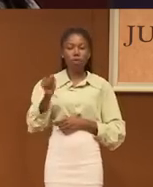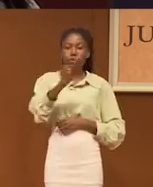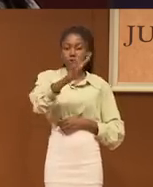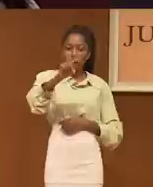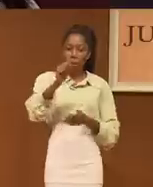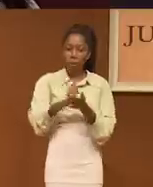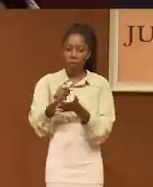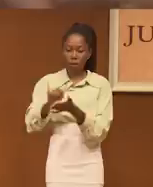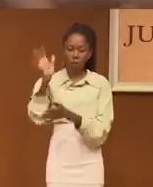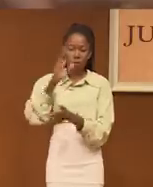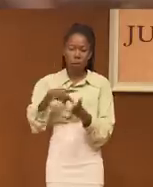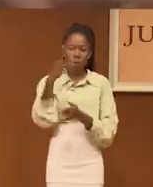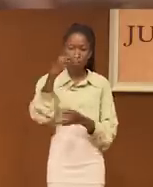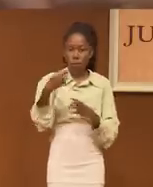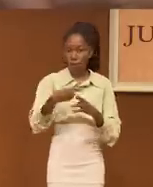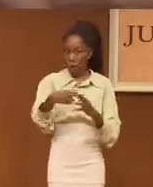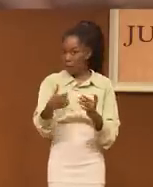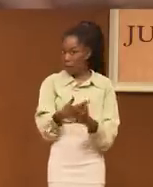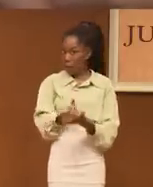200,000 naira. So when